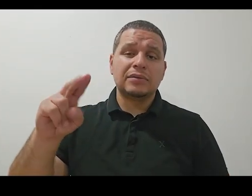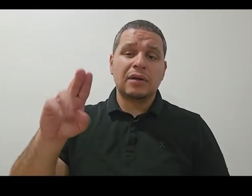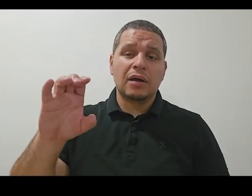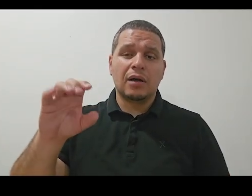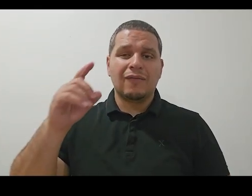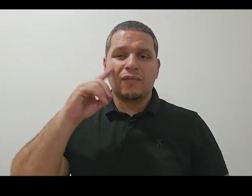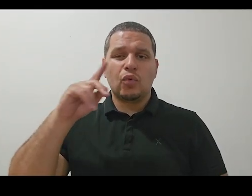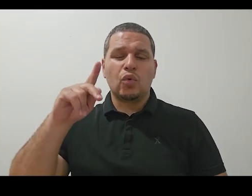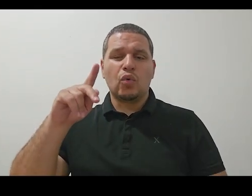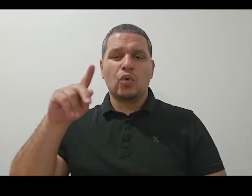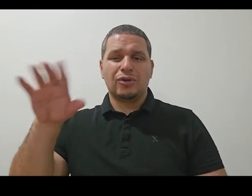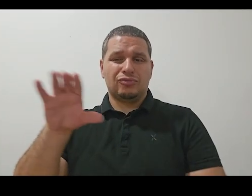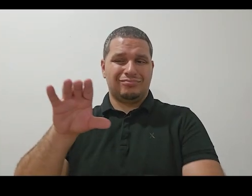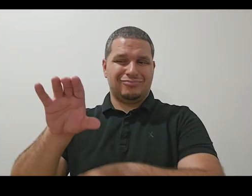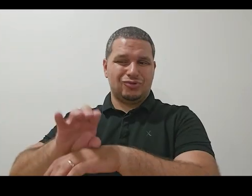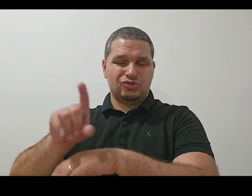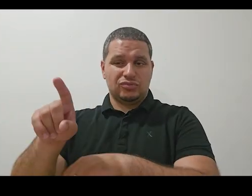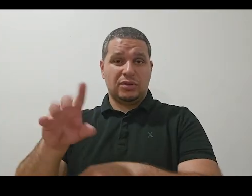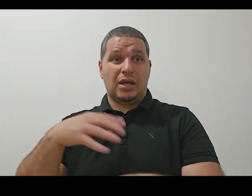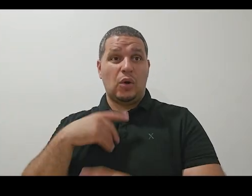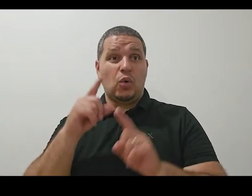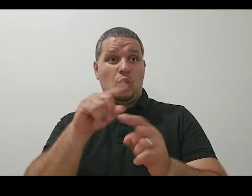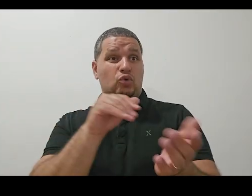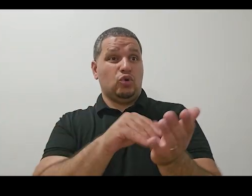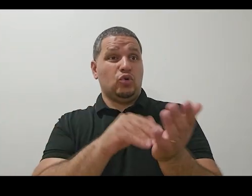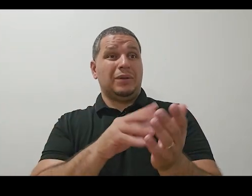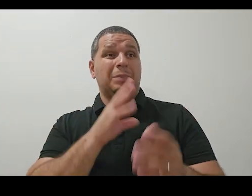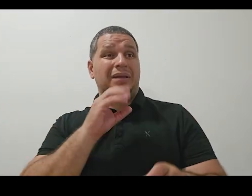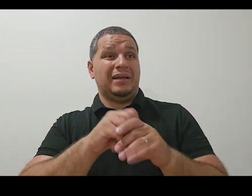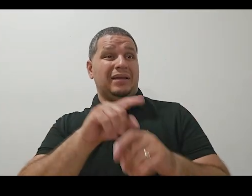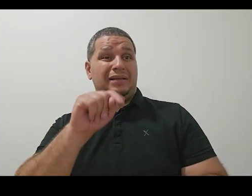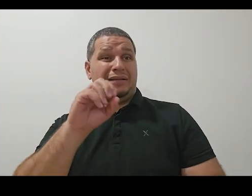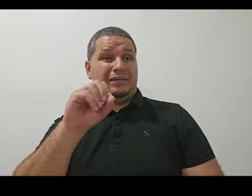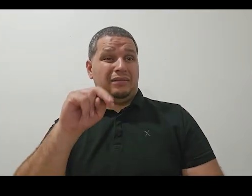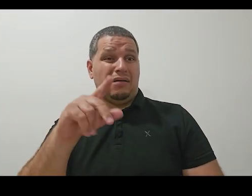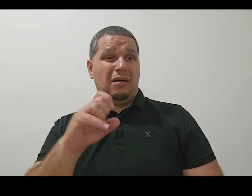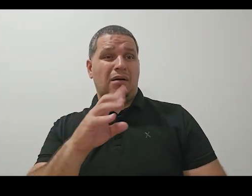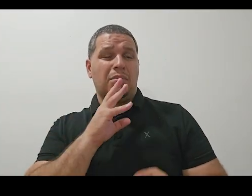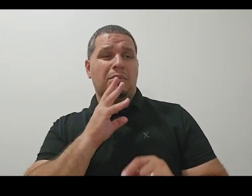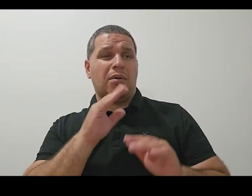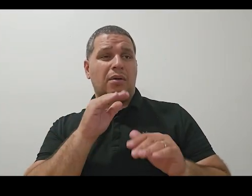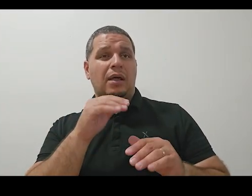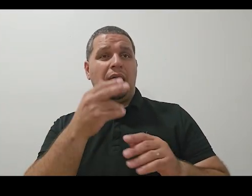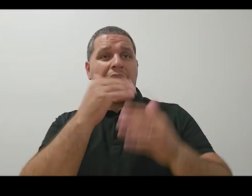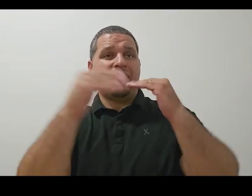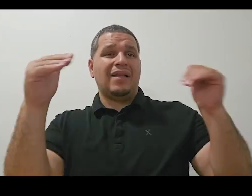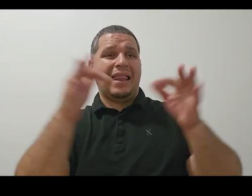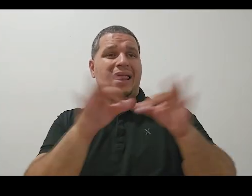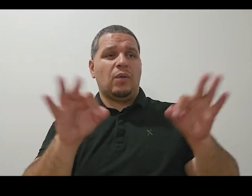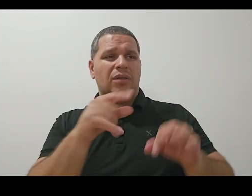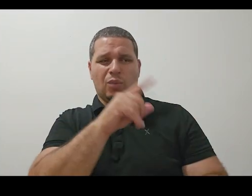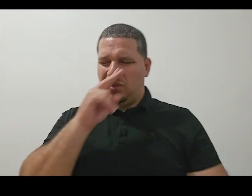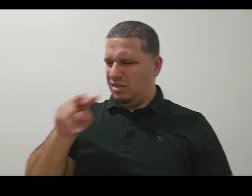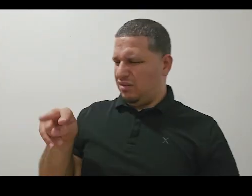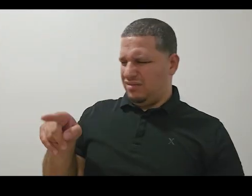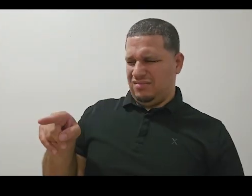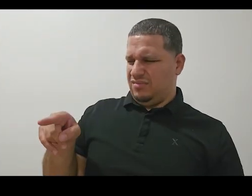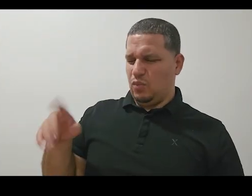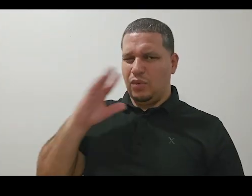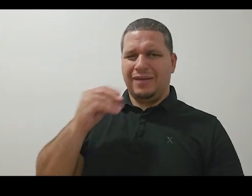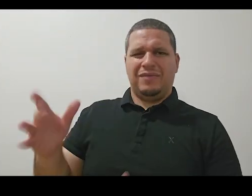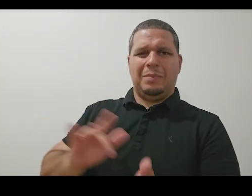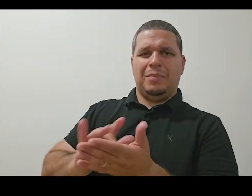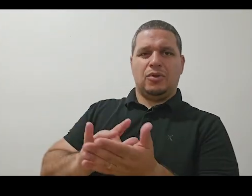grew up in Pentecostal. If I go to a doctor's office speaking in tongue, they're going to medicate me with all types of stuff. And I understand this is my culture, this